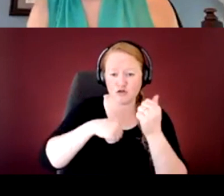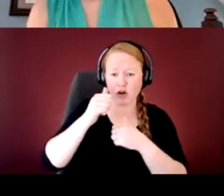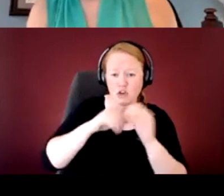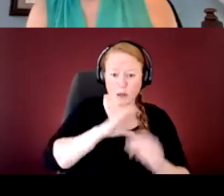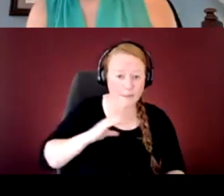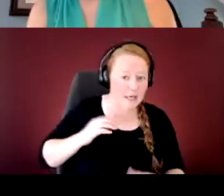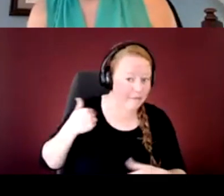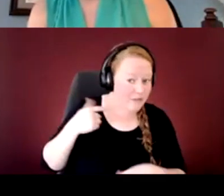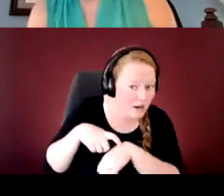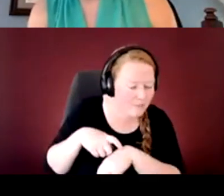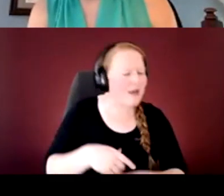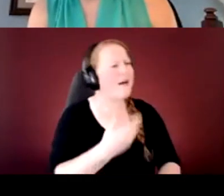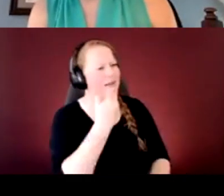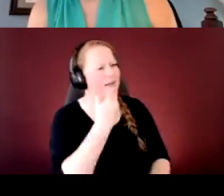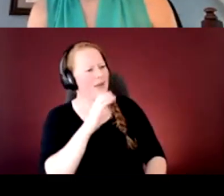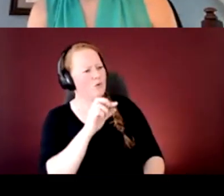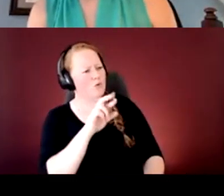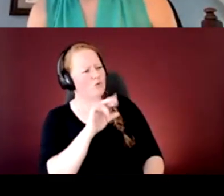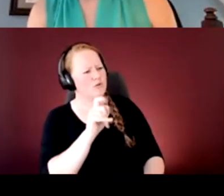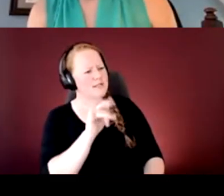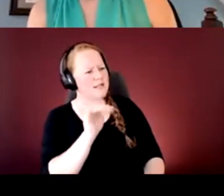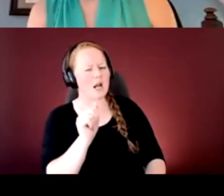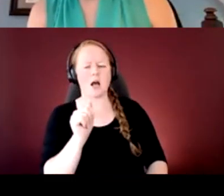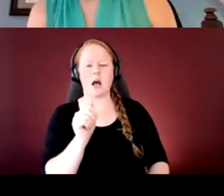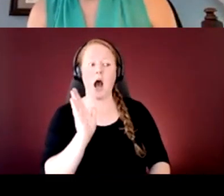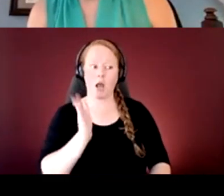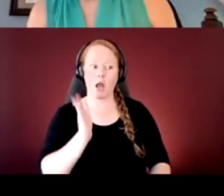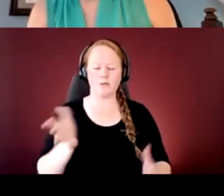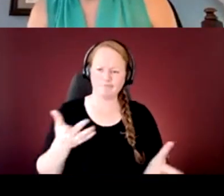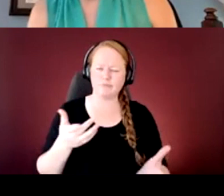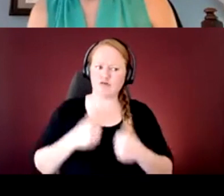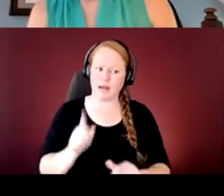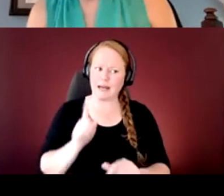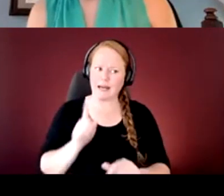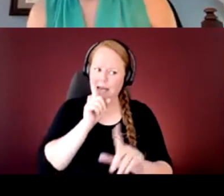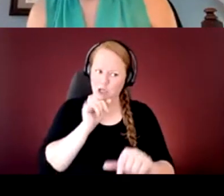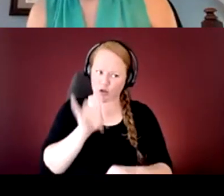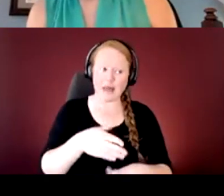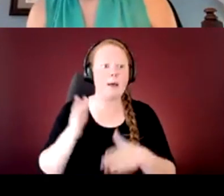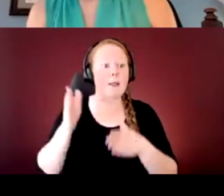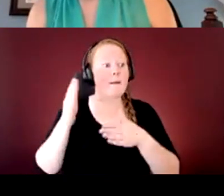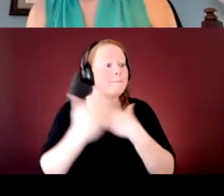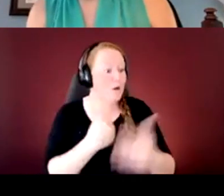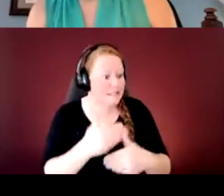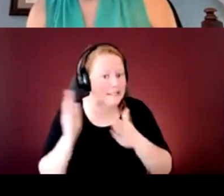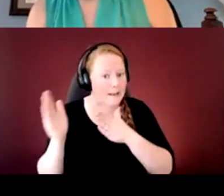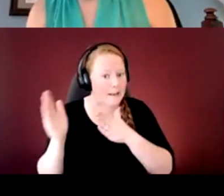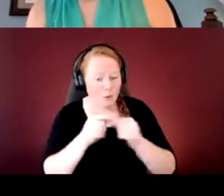Yeah, thank you, Christina. So I'll take a stab at that question. Actually, the process and planning group had infrastructure